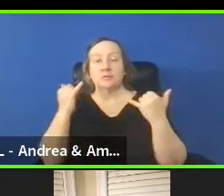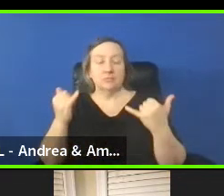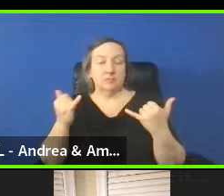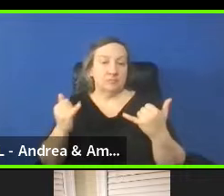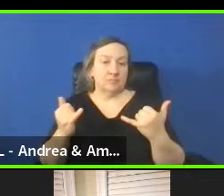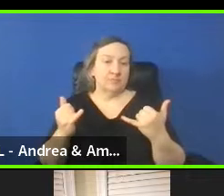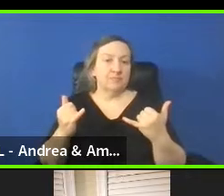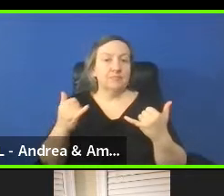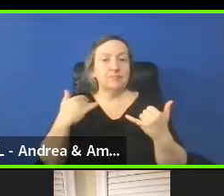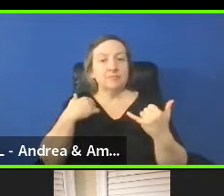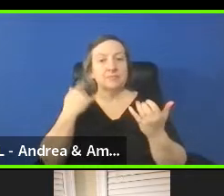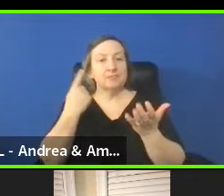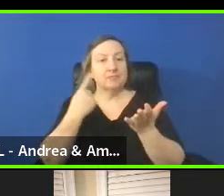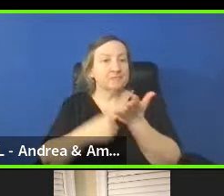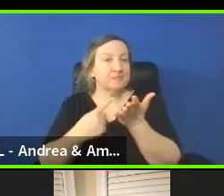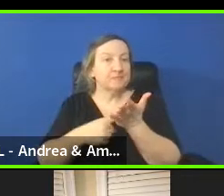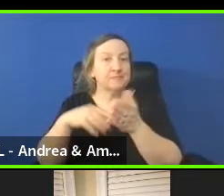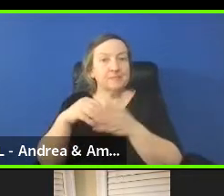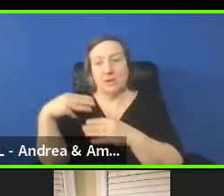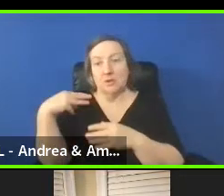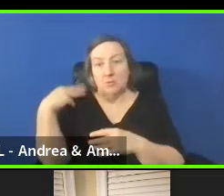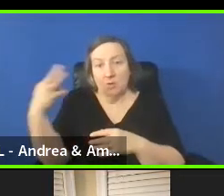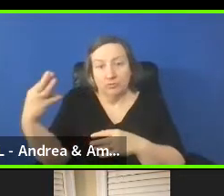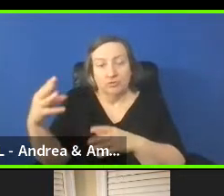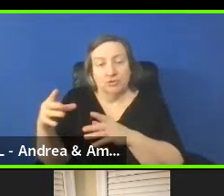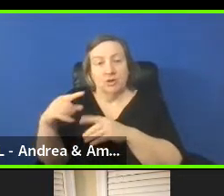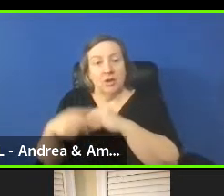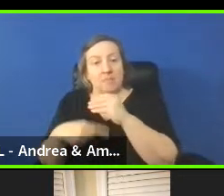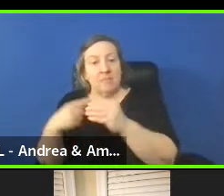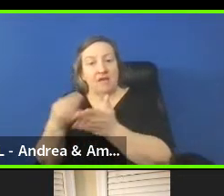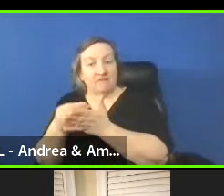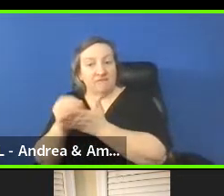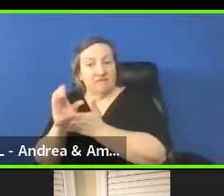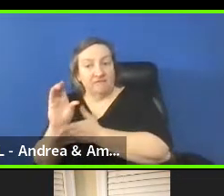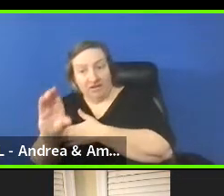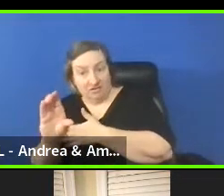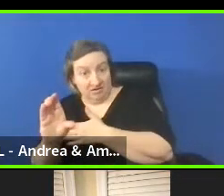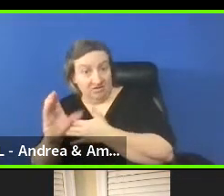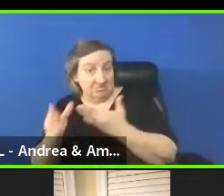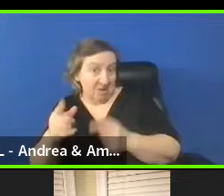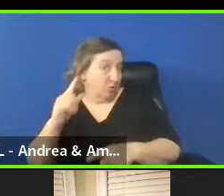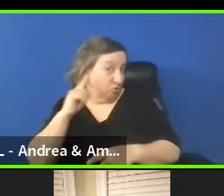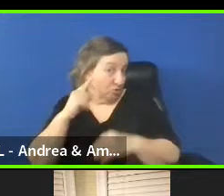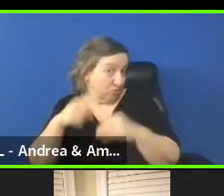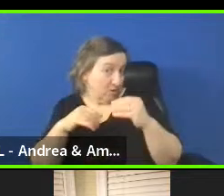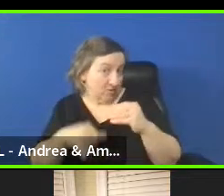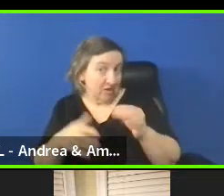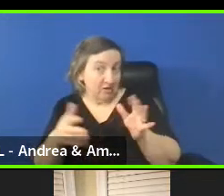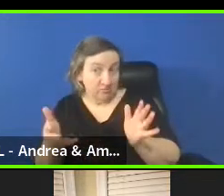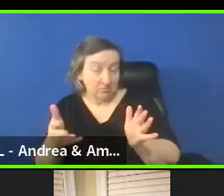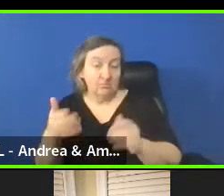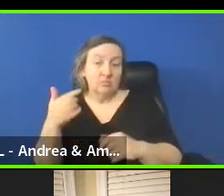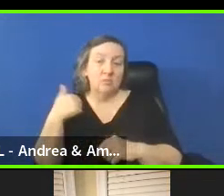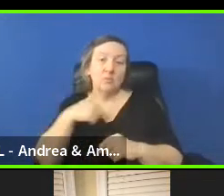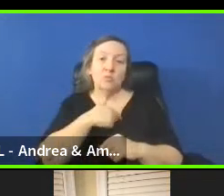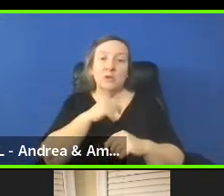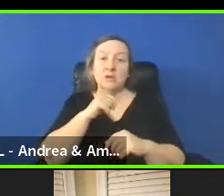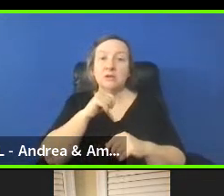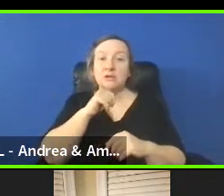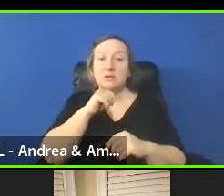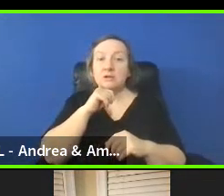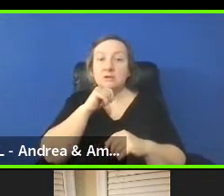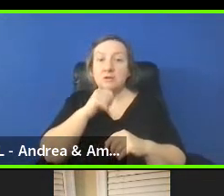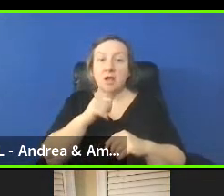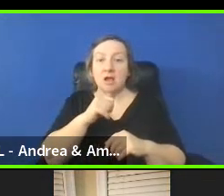there's a conversation in Washington regarding funding that some of you may have heard. So we are not at